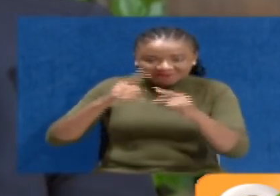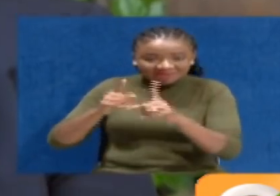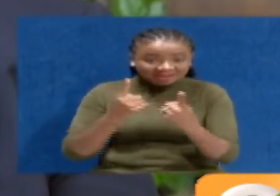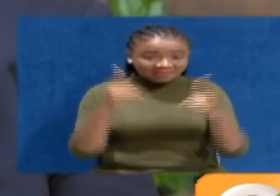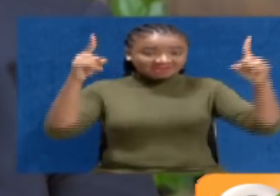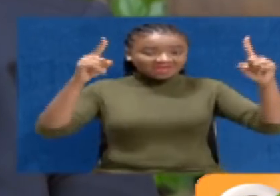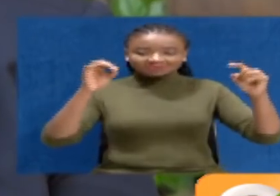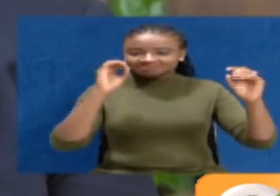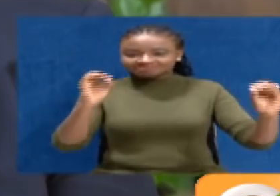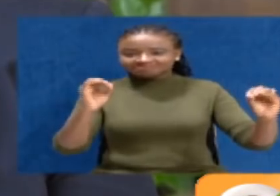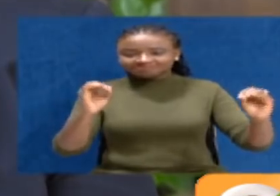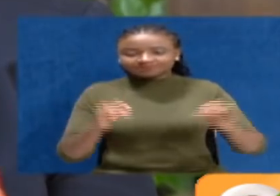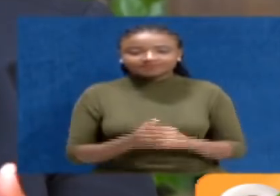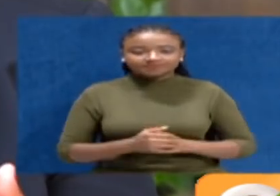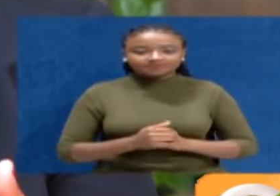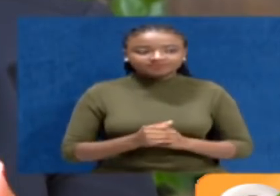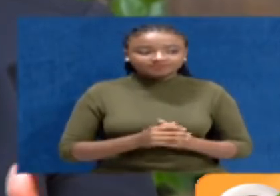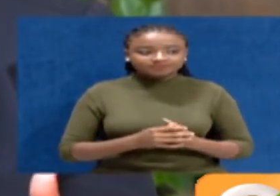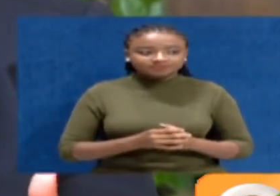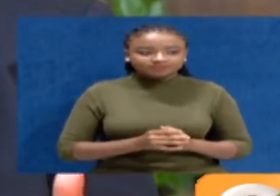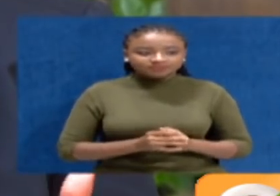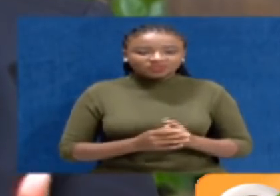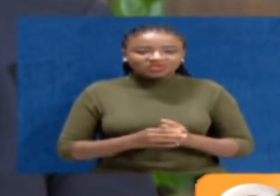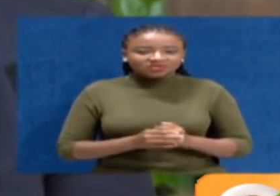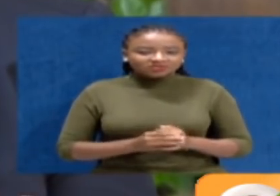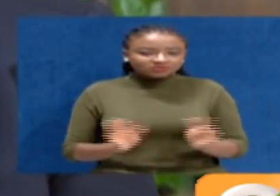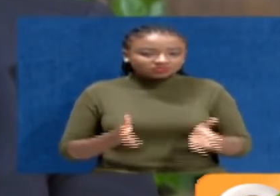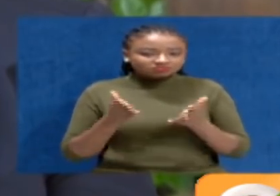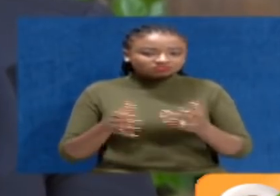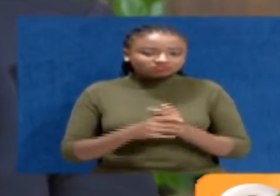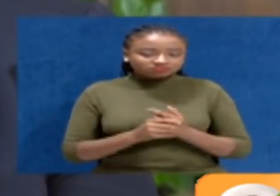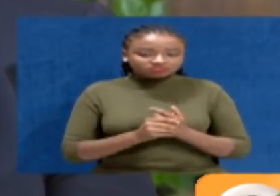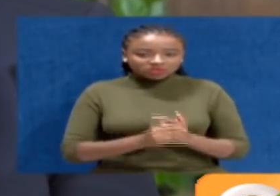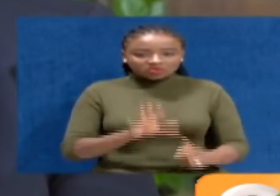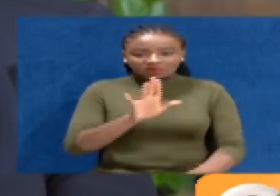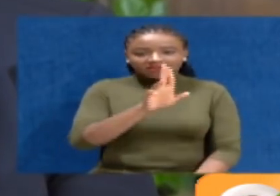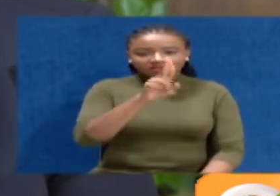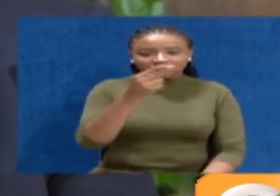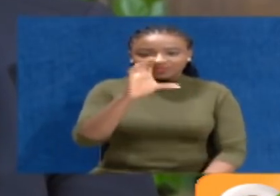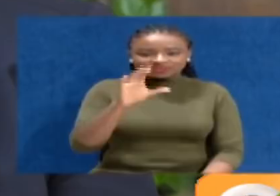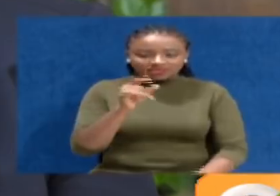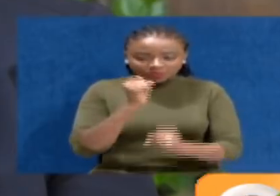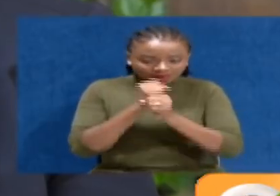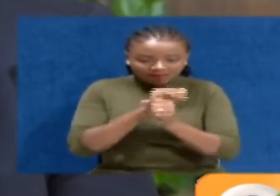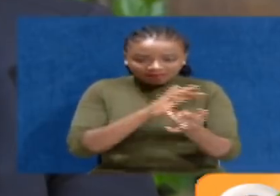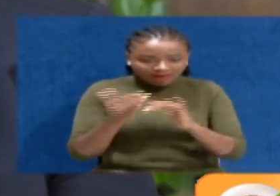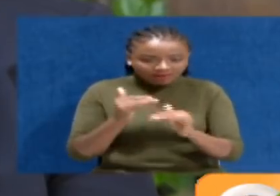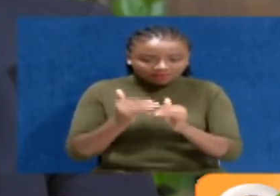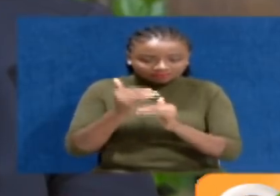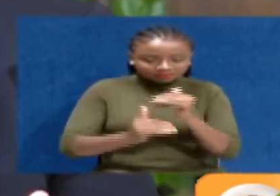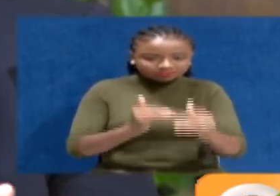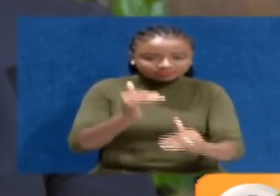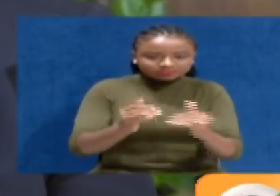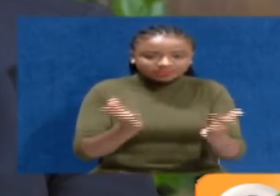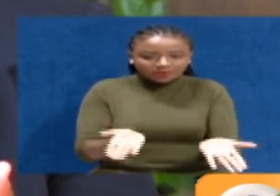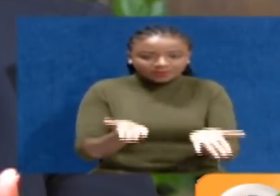been very successful, and kind of UHC, the way it was supposed to have happened, has moved to a different concept now, where